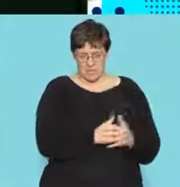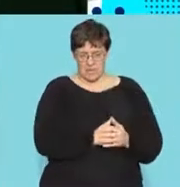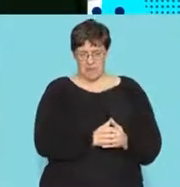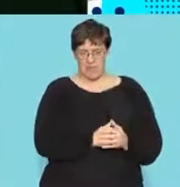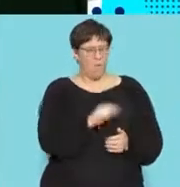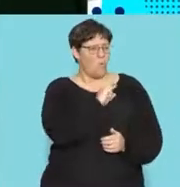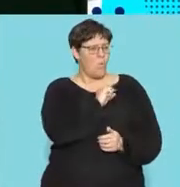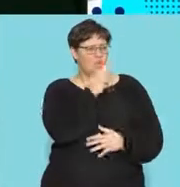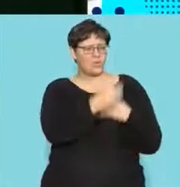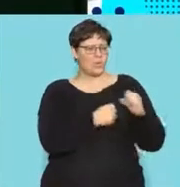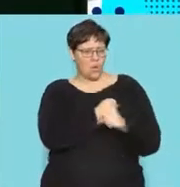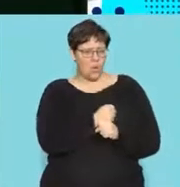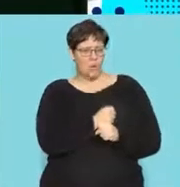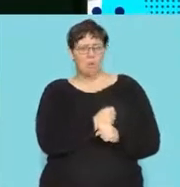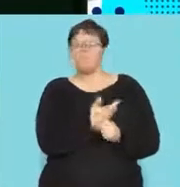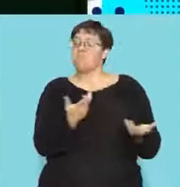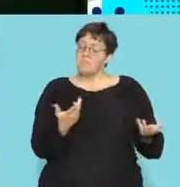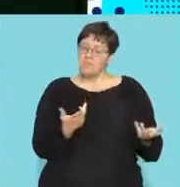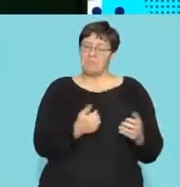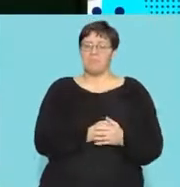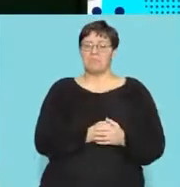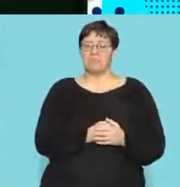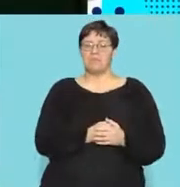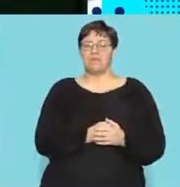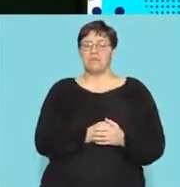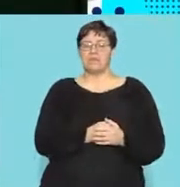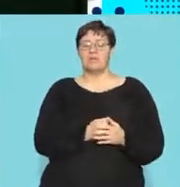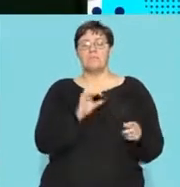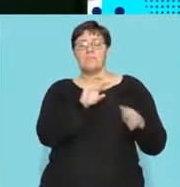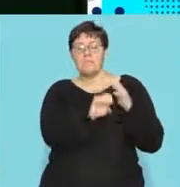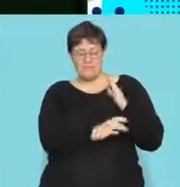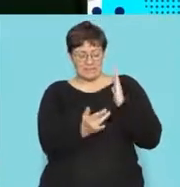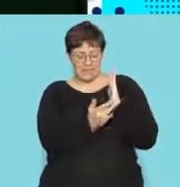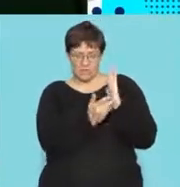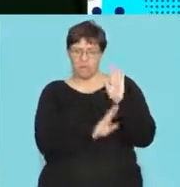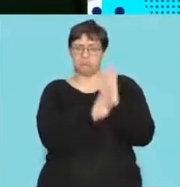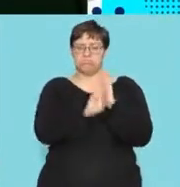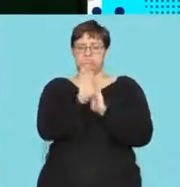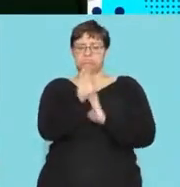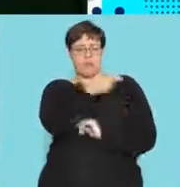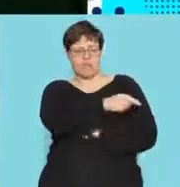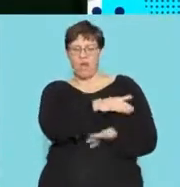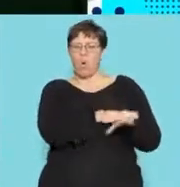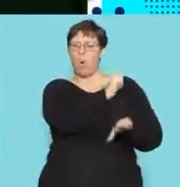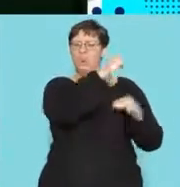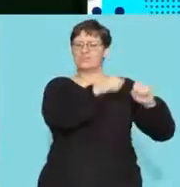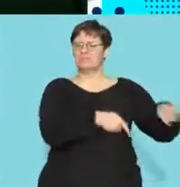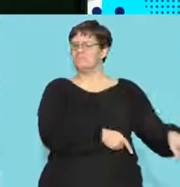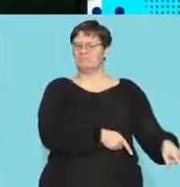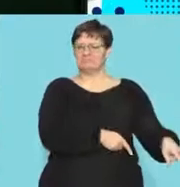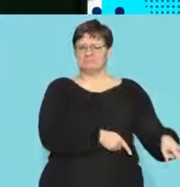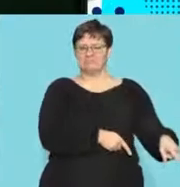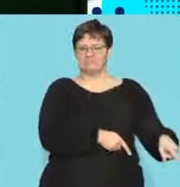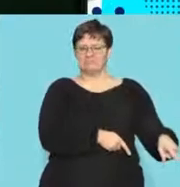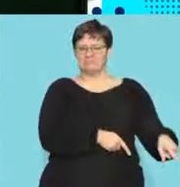it 3 years? As a general question, generally you find with technological advances, within 3 years, the